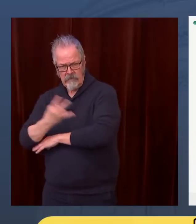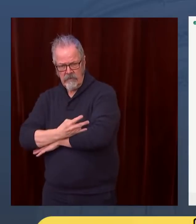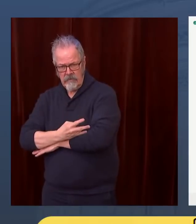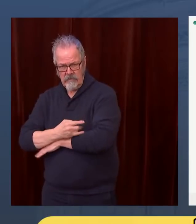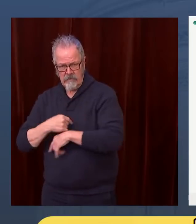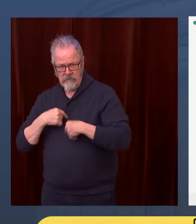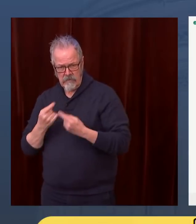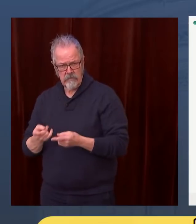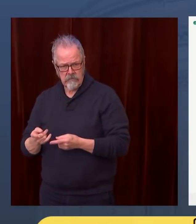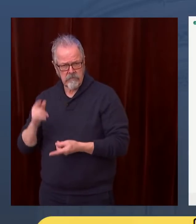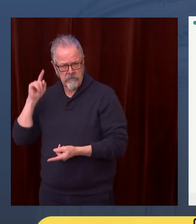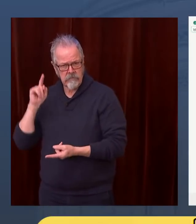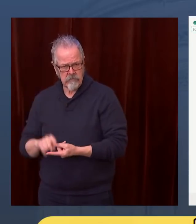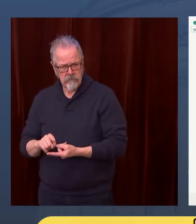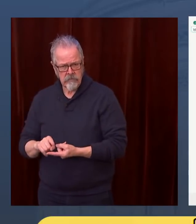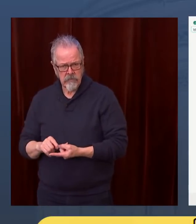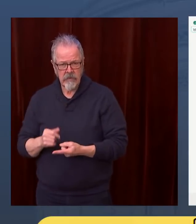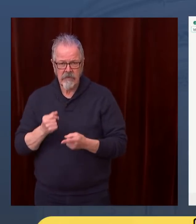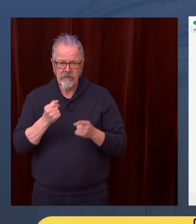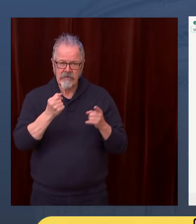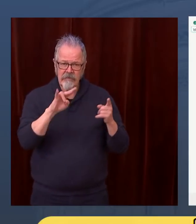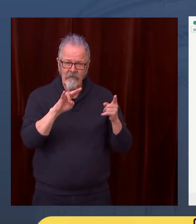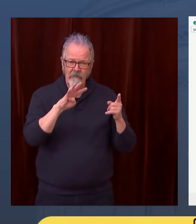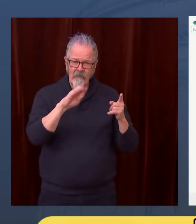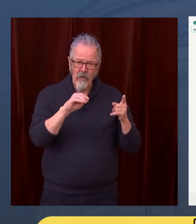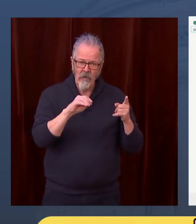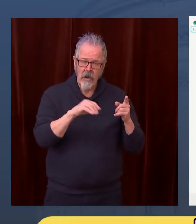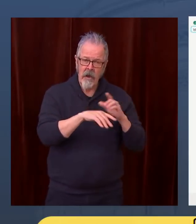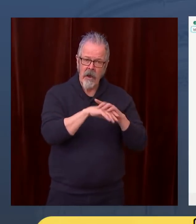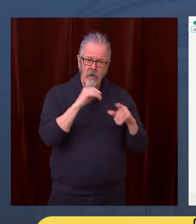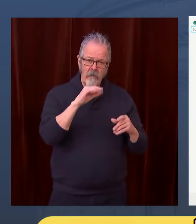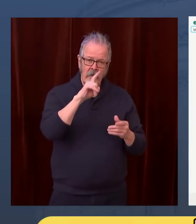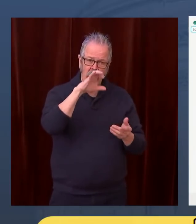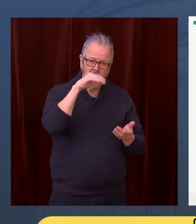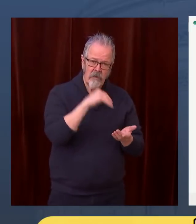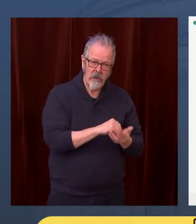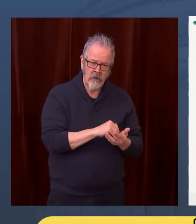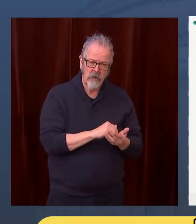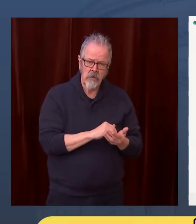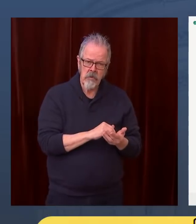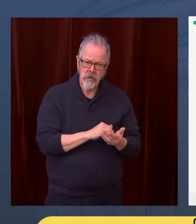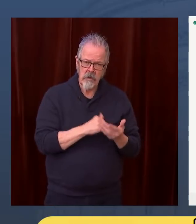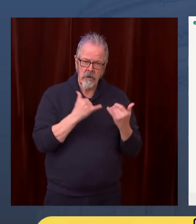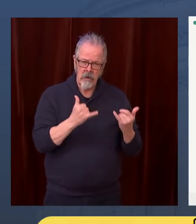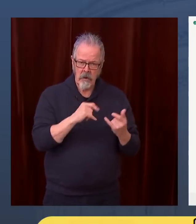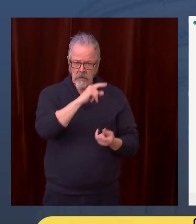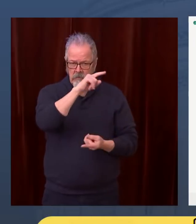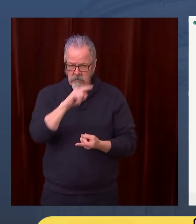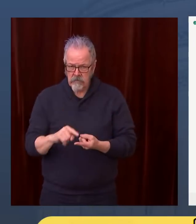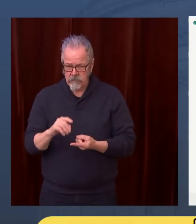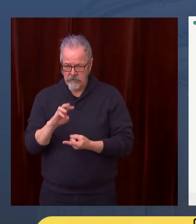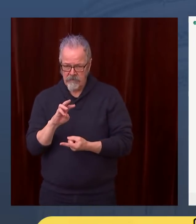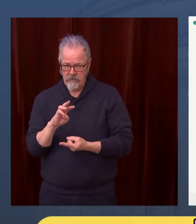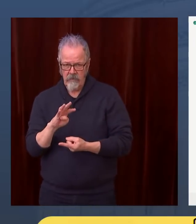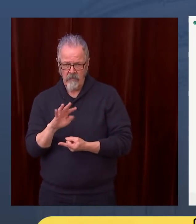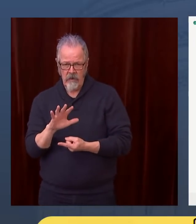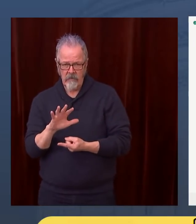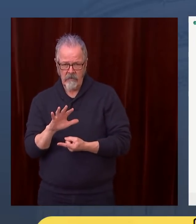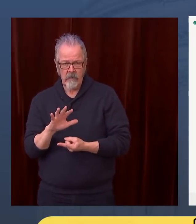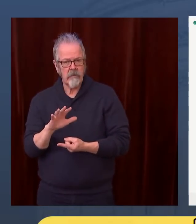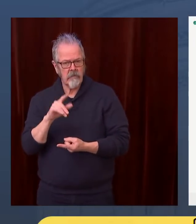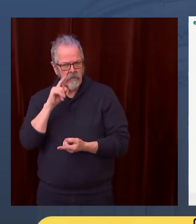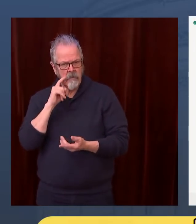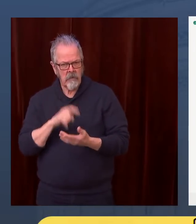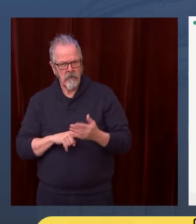1740 per 100,000 over 7 days, and 645 now. That is February 3rd. All